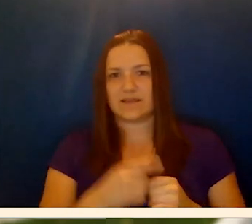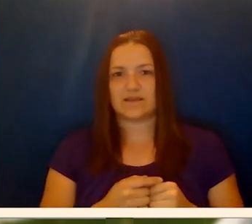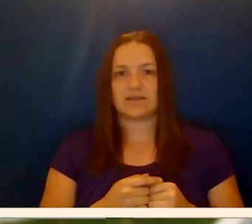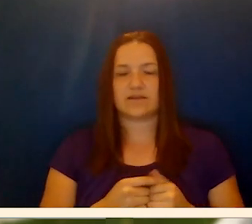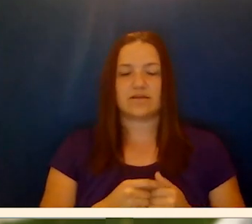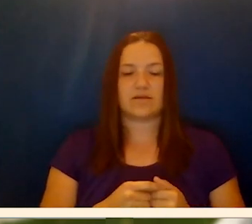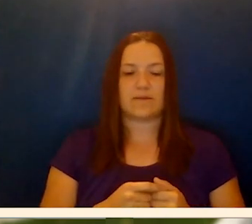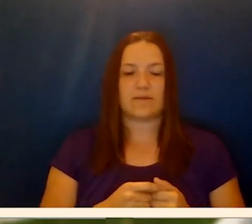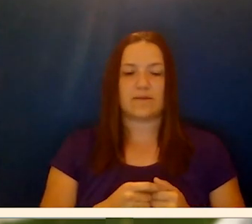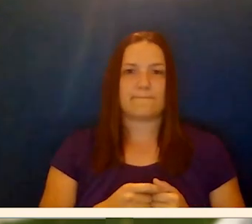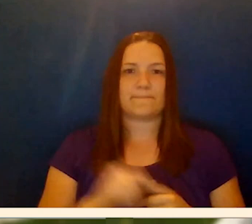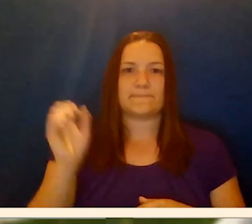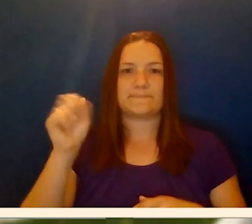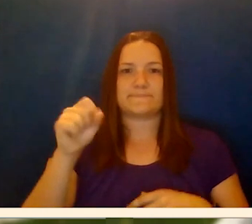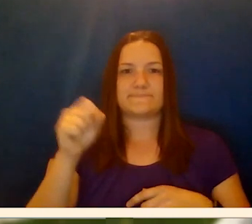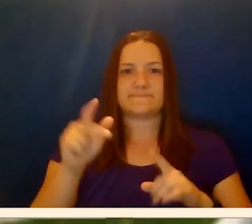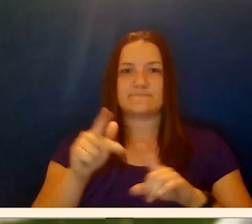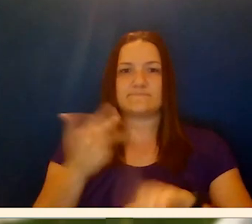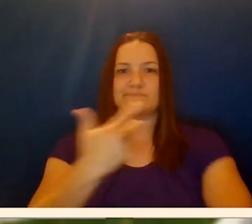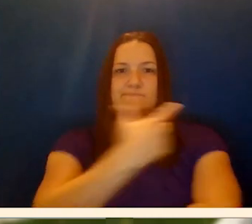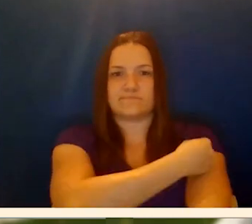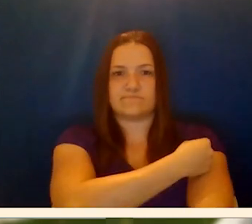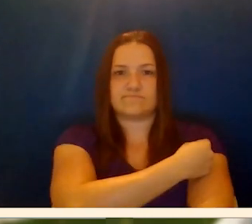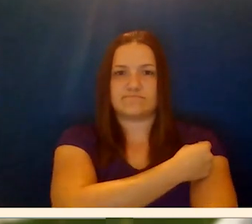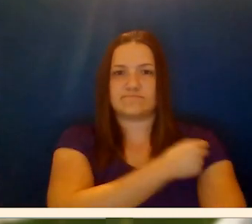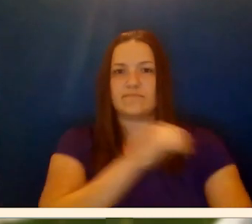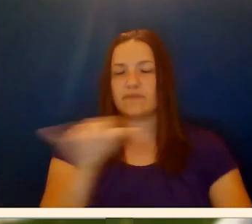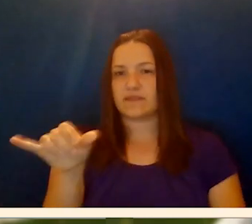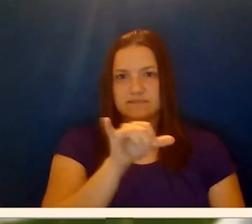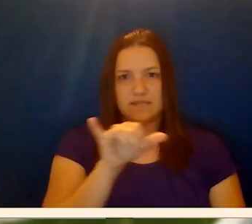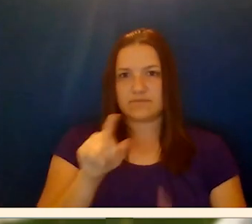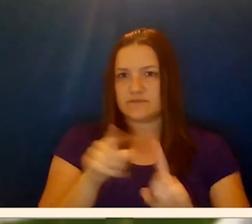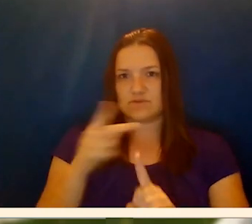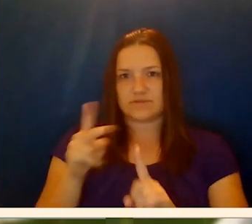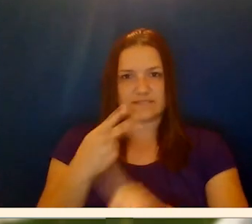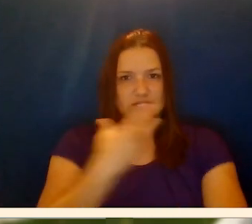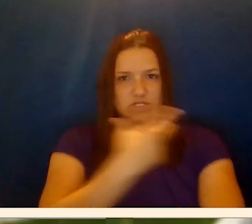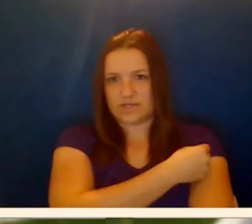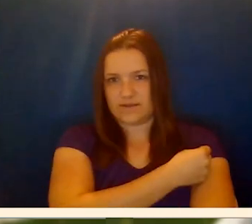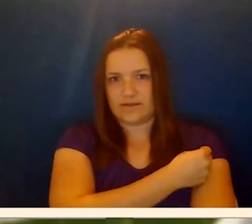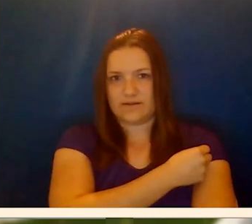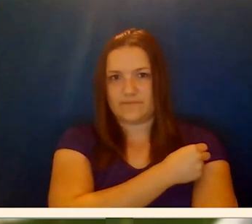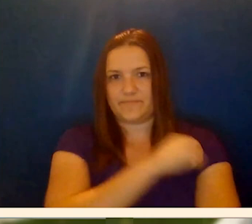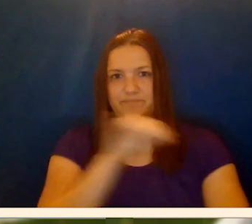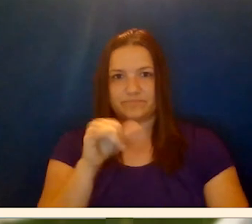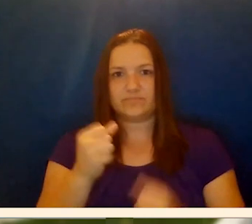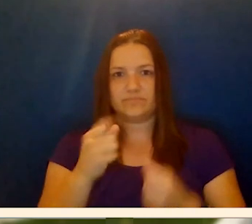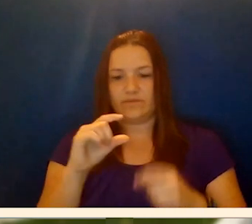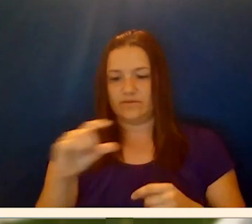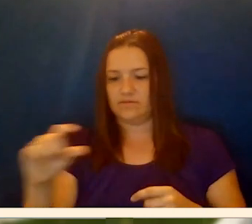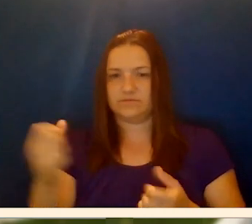shot is identical to the first and second shot. It's the same amount of vaccine.